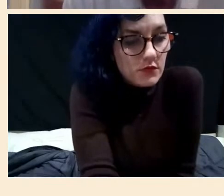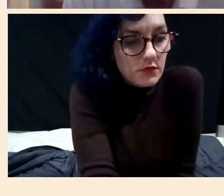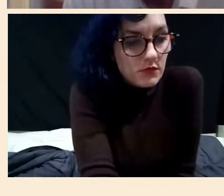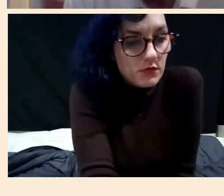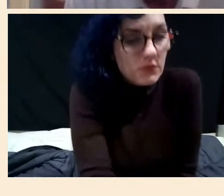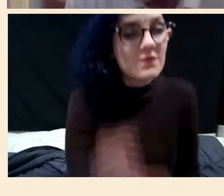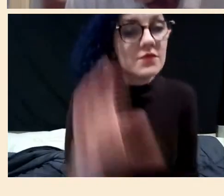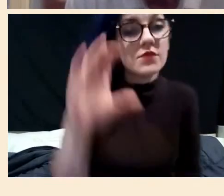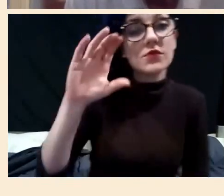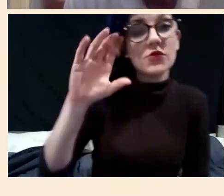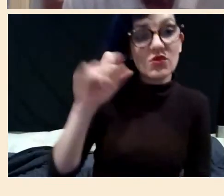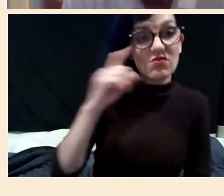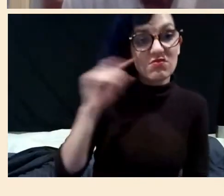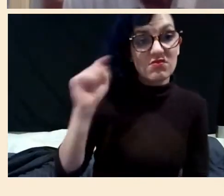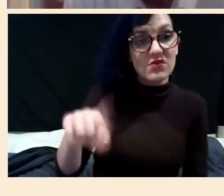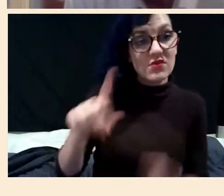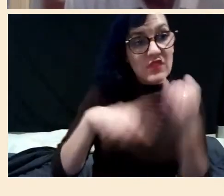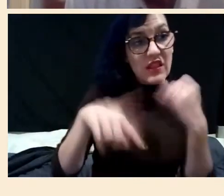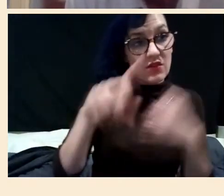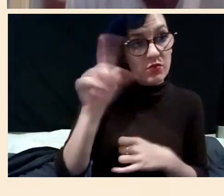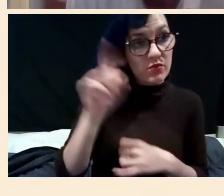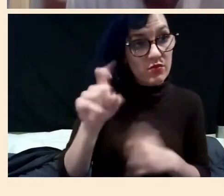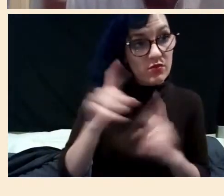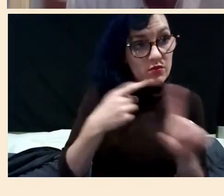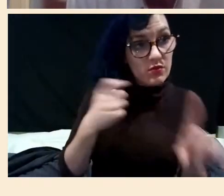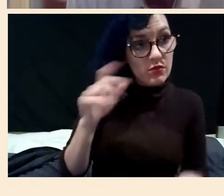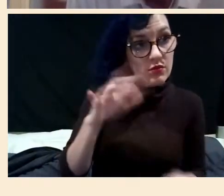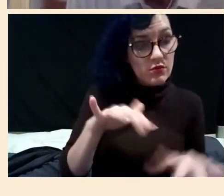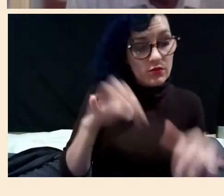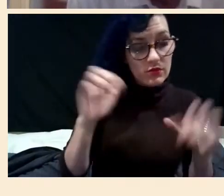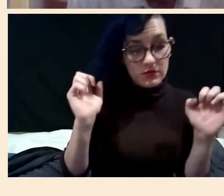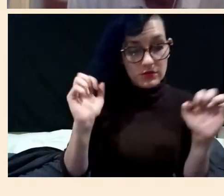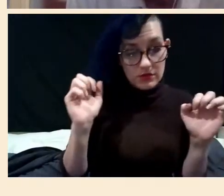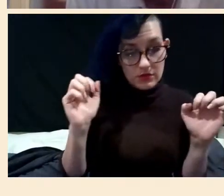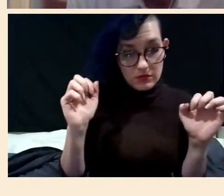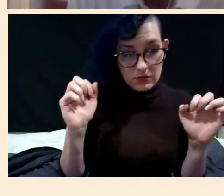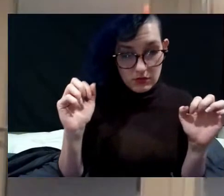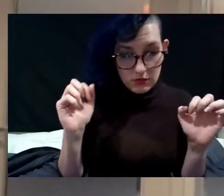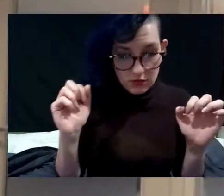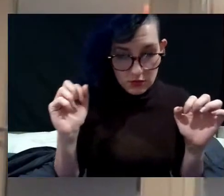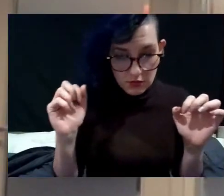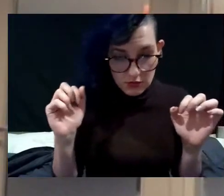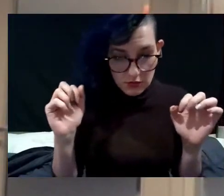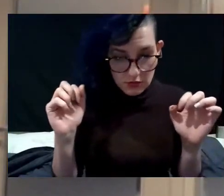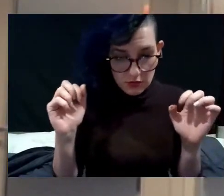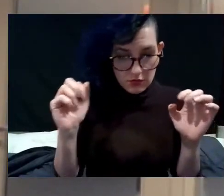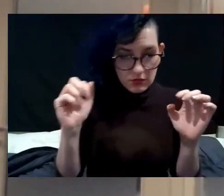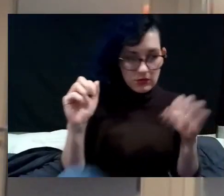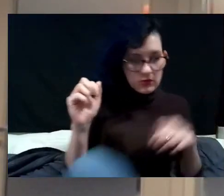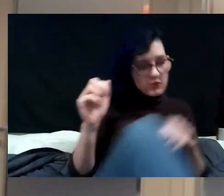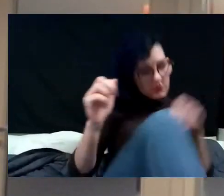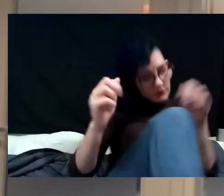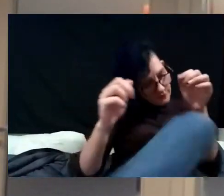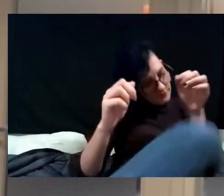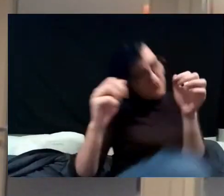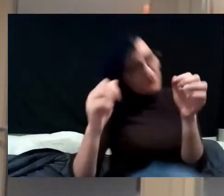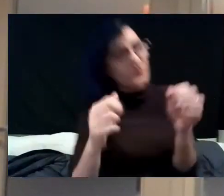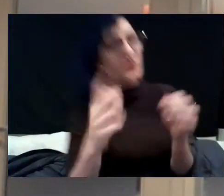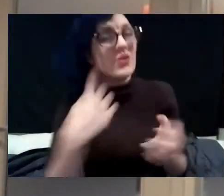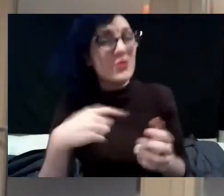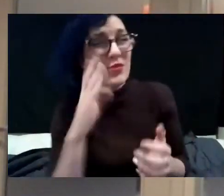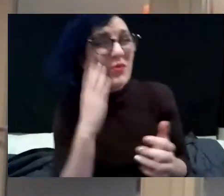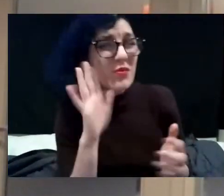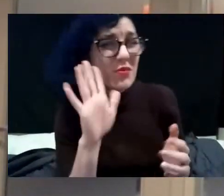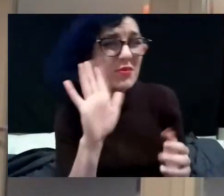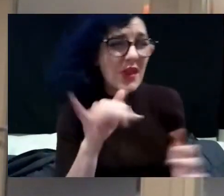the selection, as we've heard. We've talked a lot about it, and we know voters are very concerned about money in elections. Could each of you